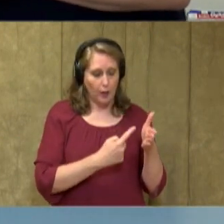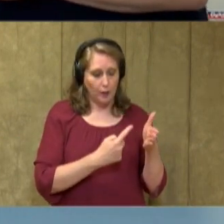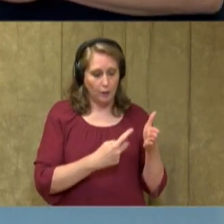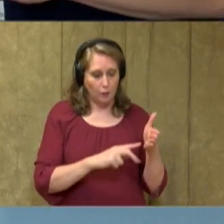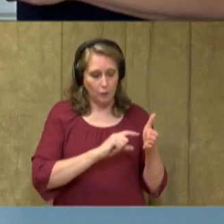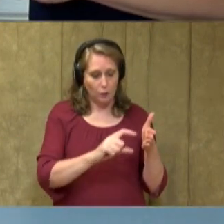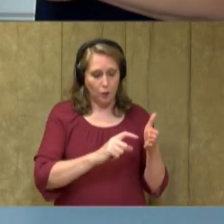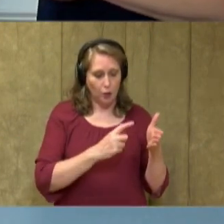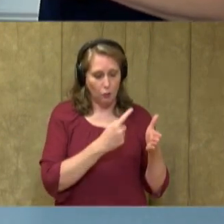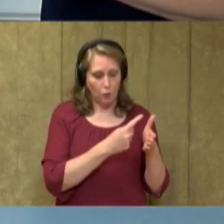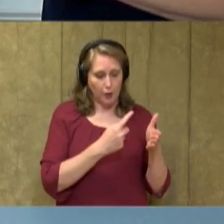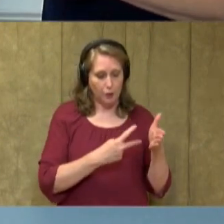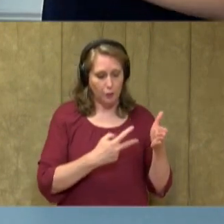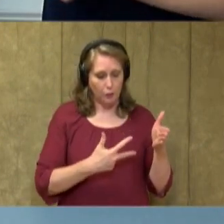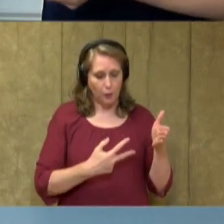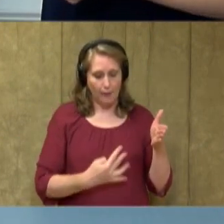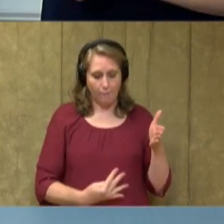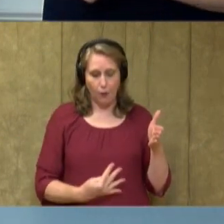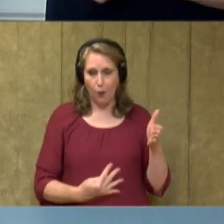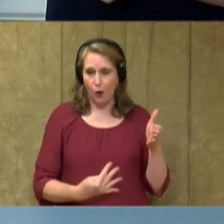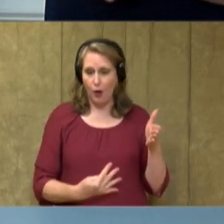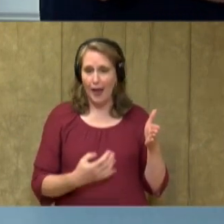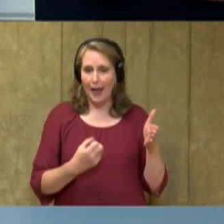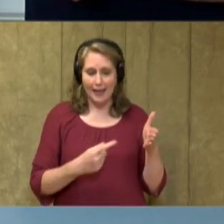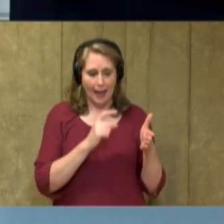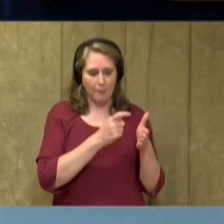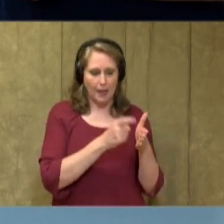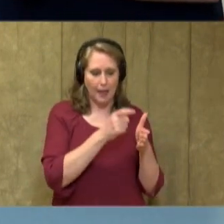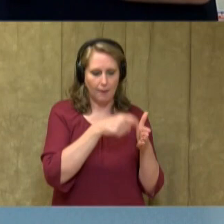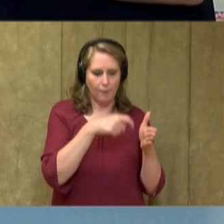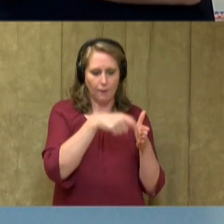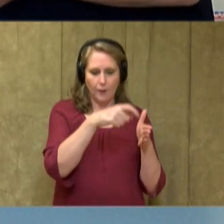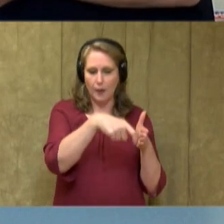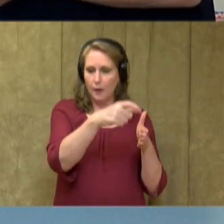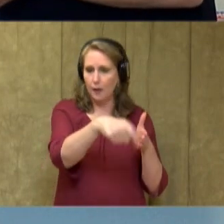4 rows. I see 4 rows. And how many are in each row?